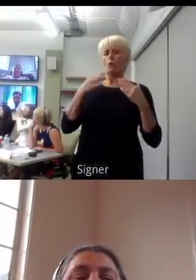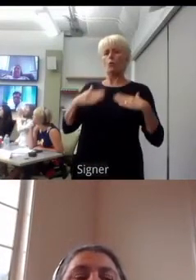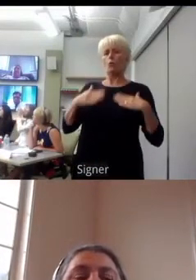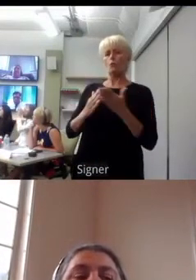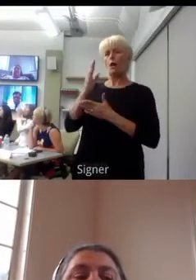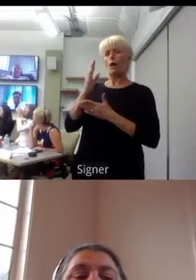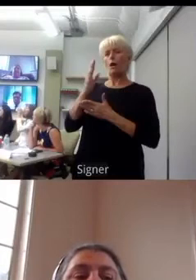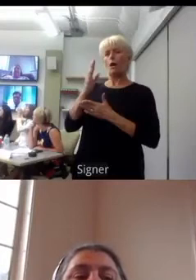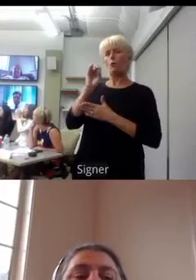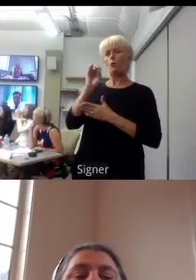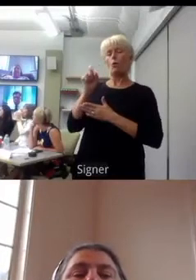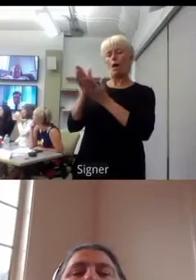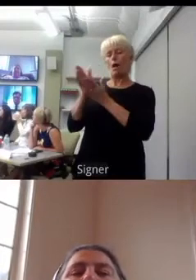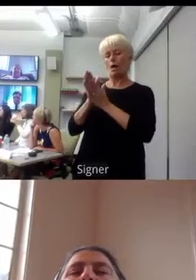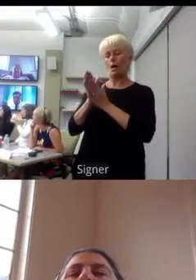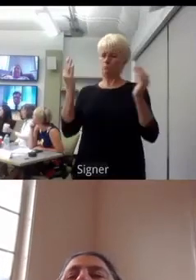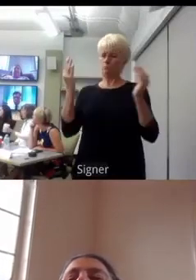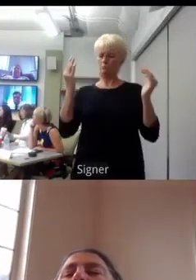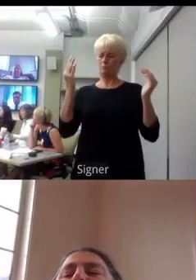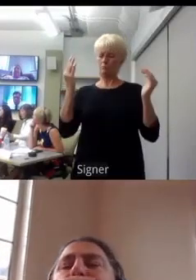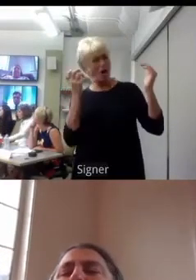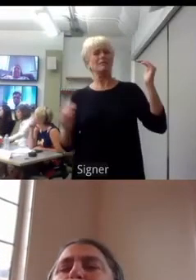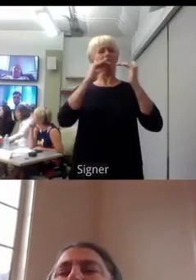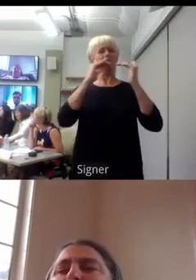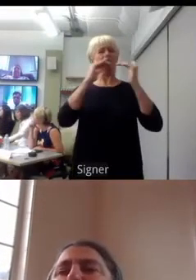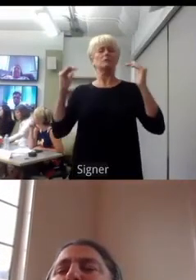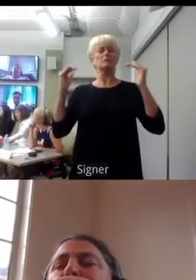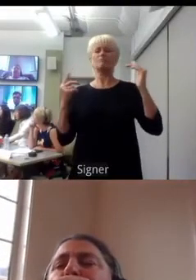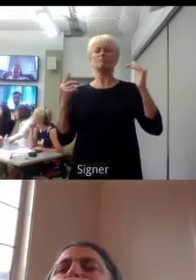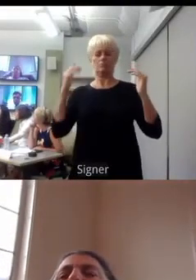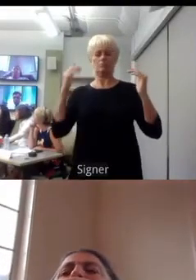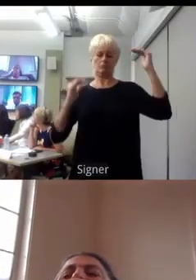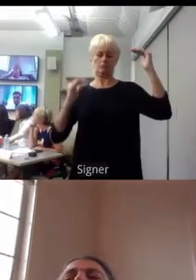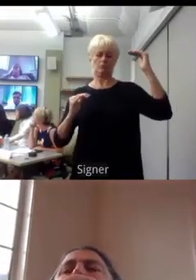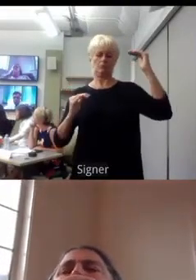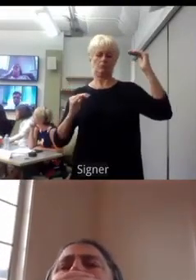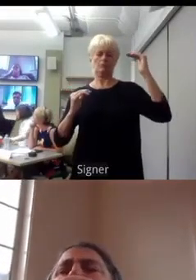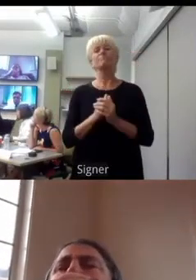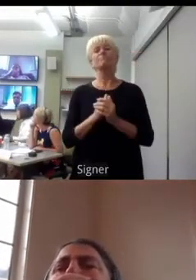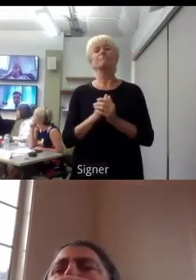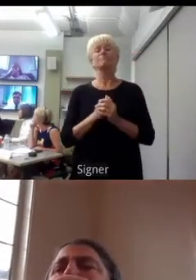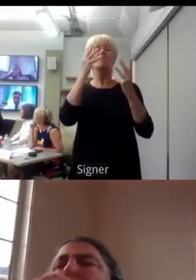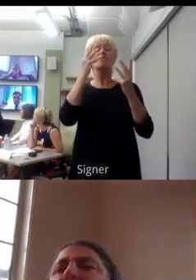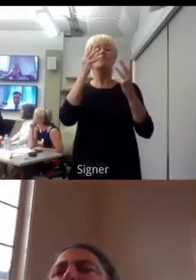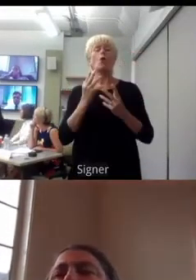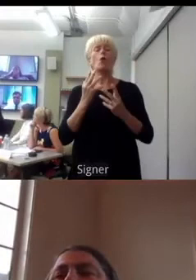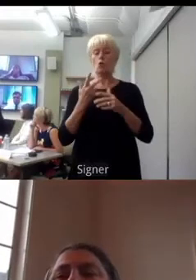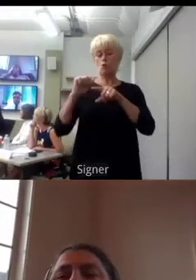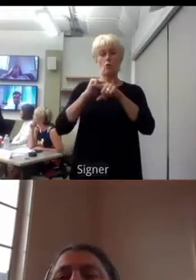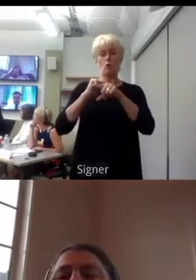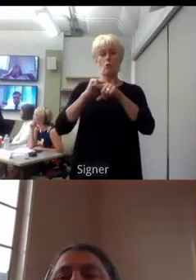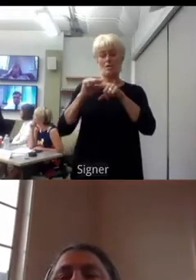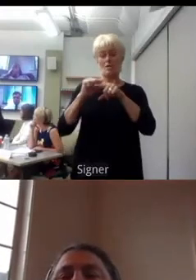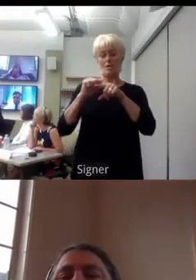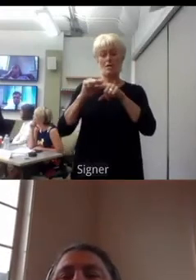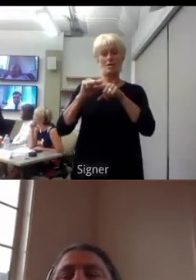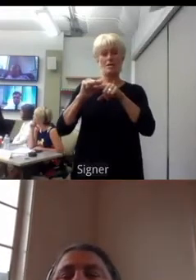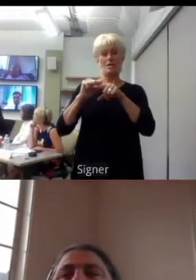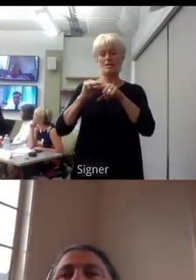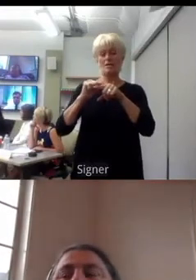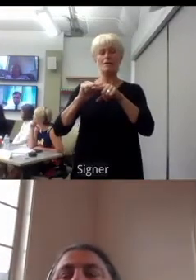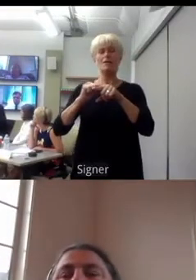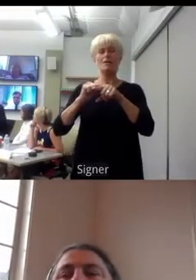in the built environment for people with disabilities. And unfortunately, the training for everyone in the design profession and the construction